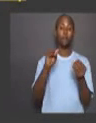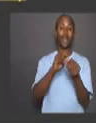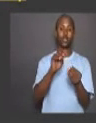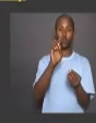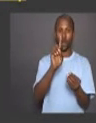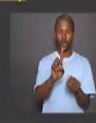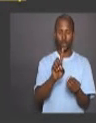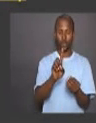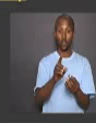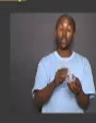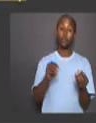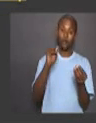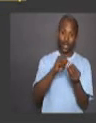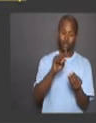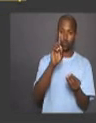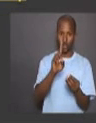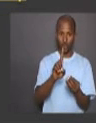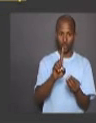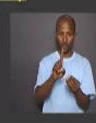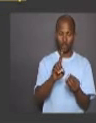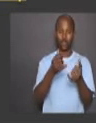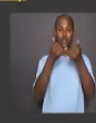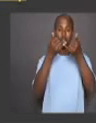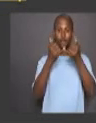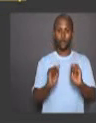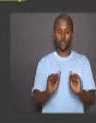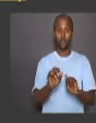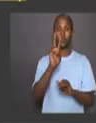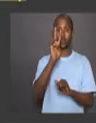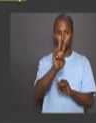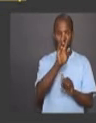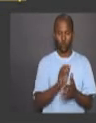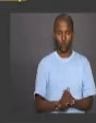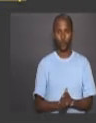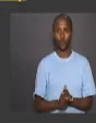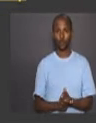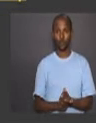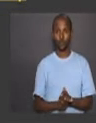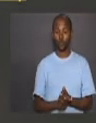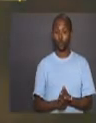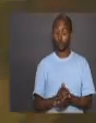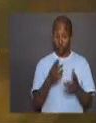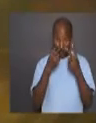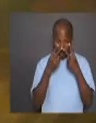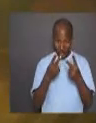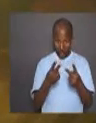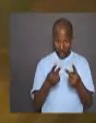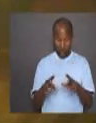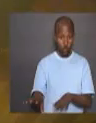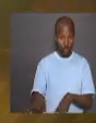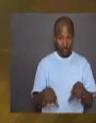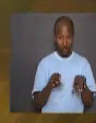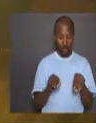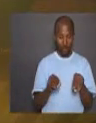k plus 1 plus 1 divided by 2.